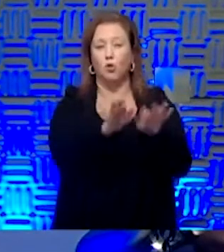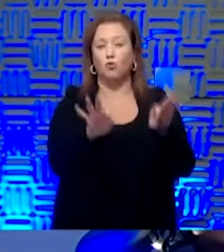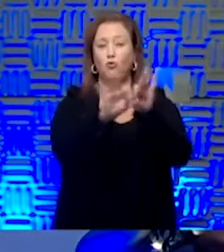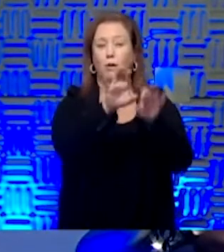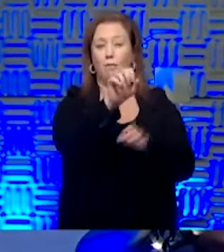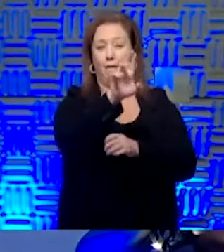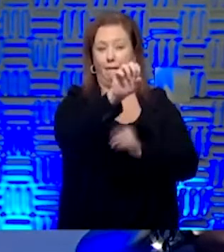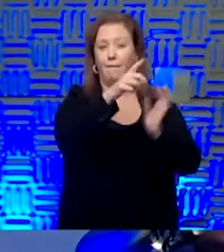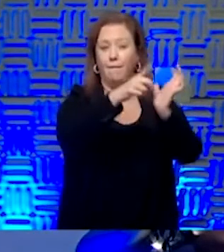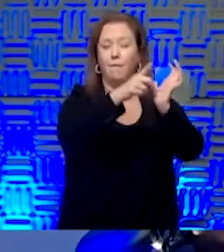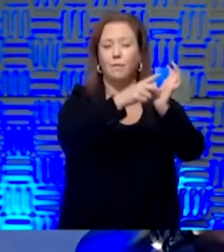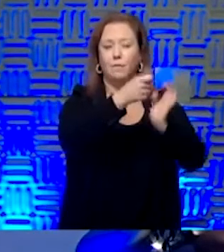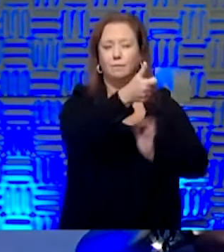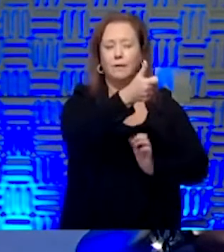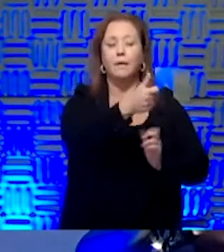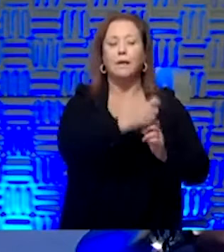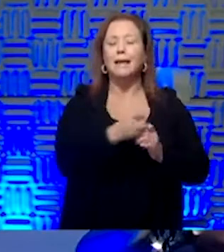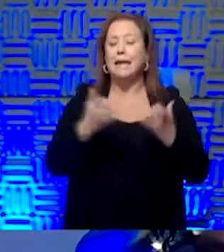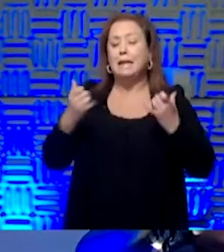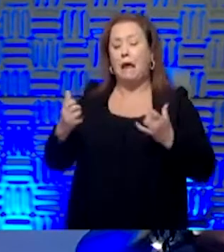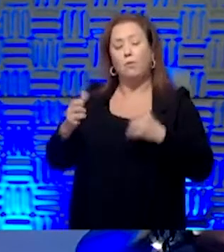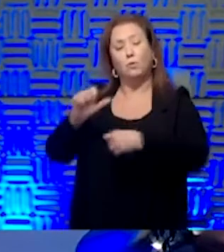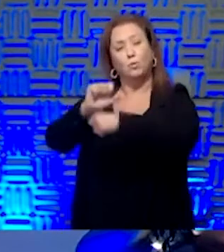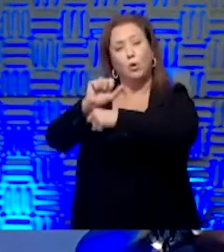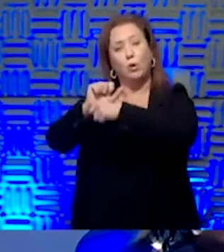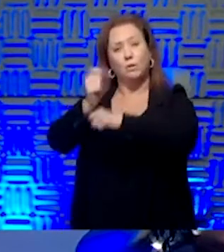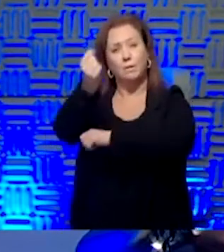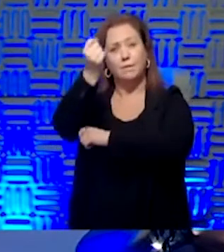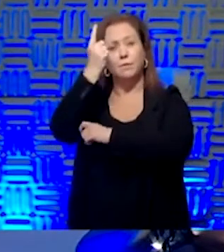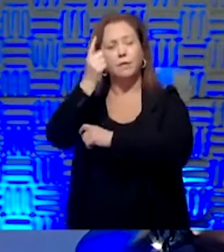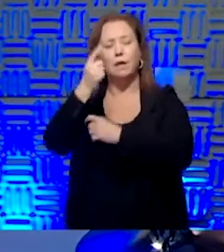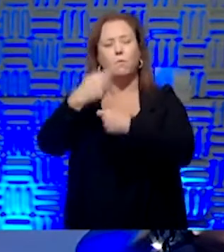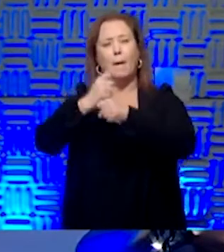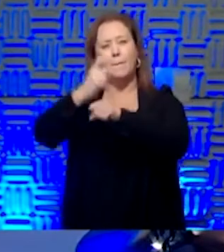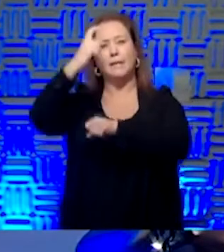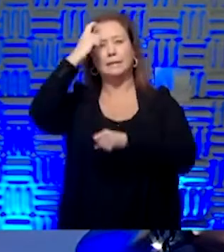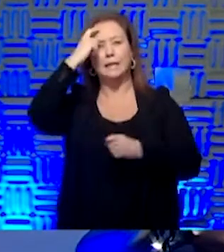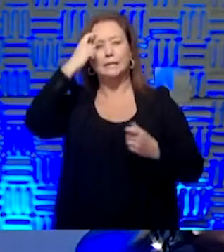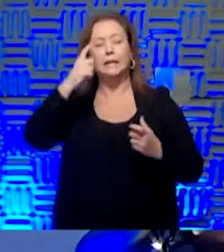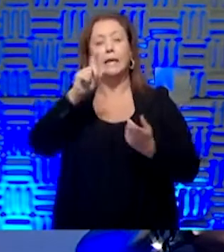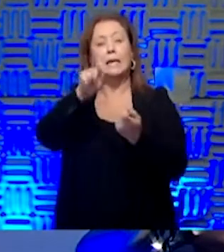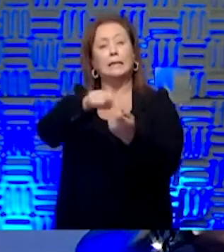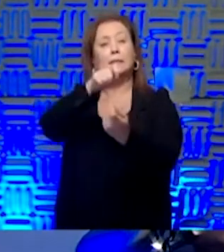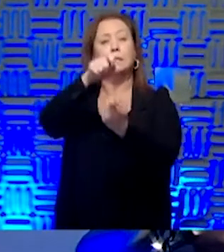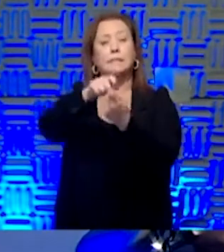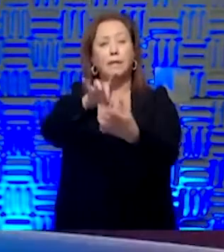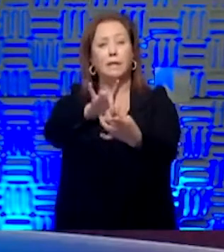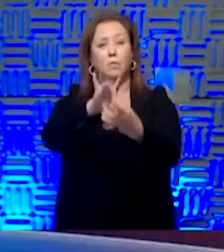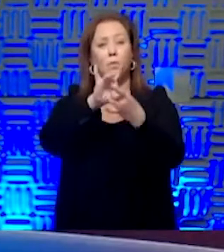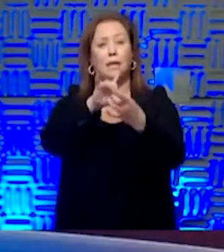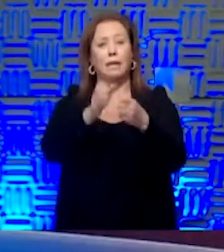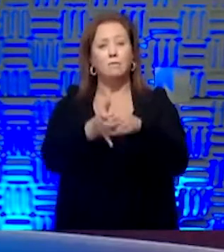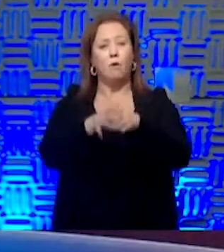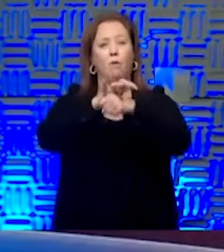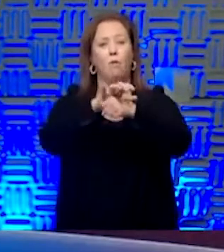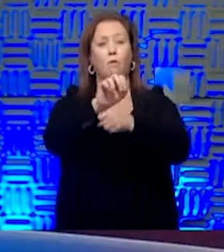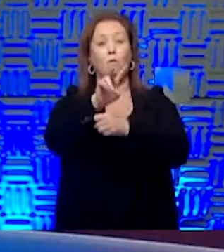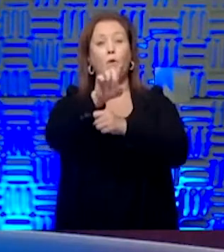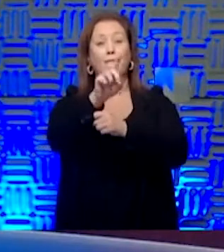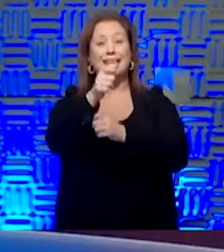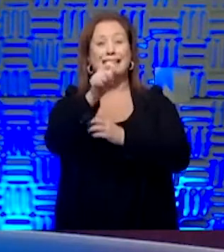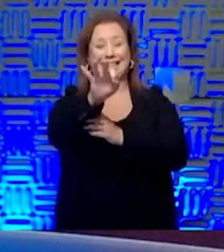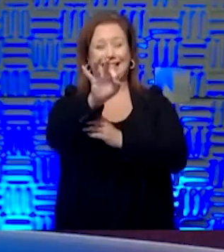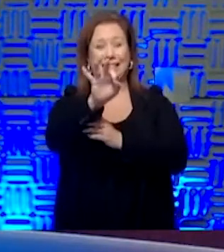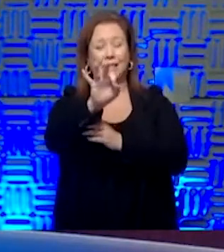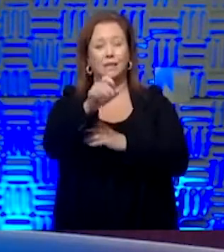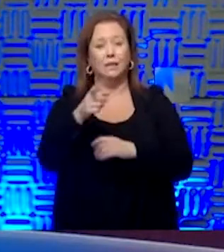nationally to understand how, what makes sense in specifically related to COVID-19.